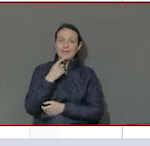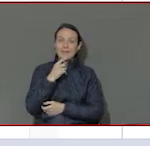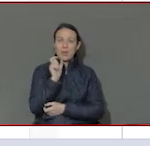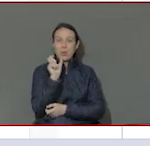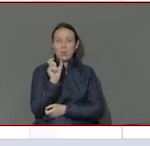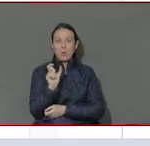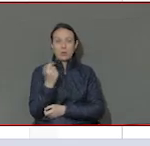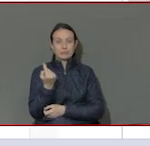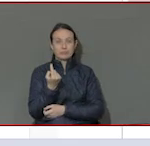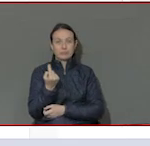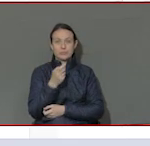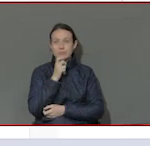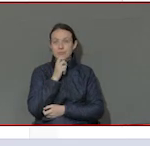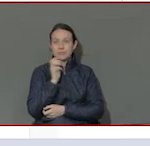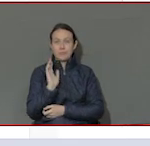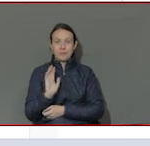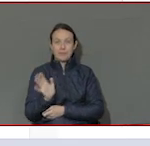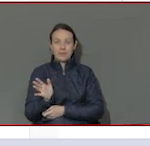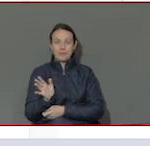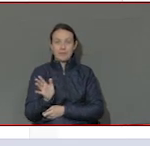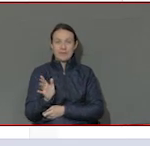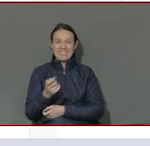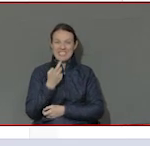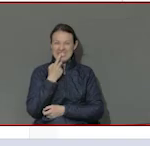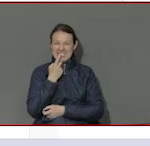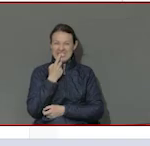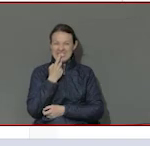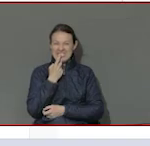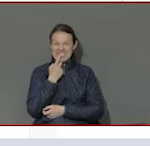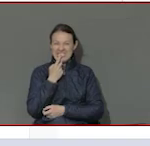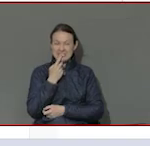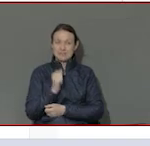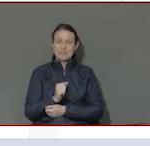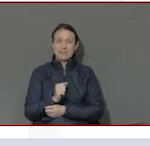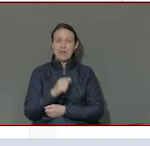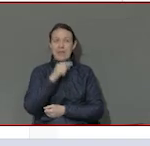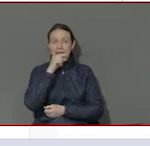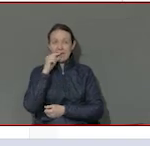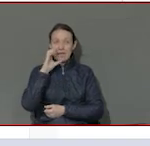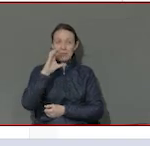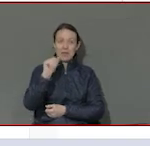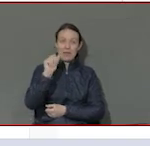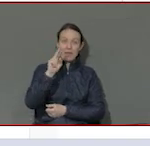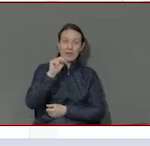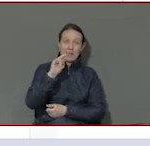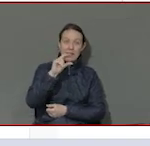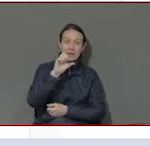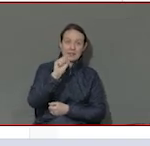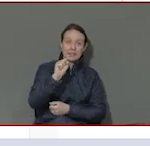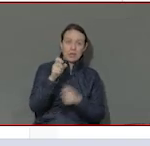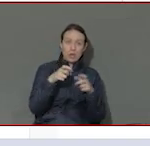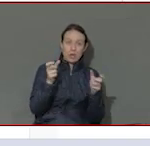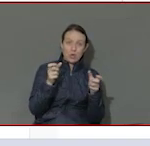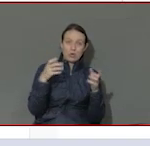terms for the jaws. Then the teeth, which is the canine, it's larger canine